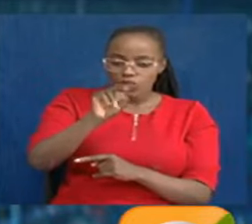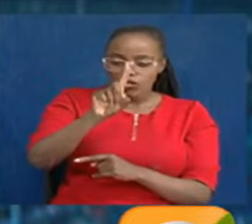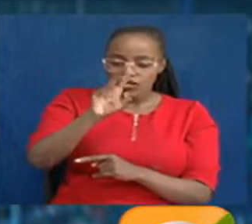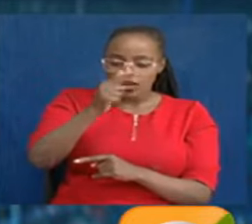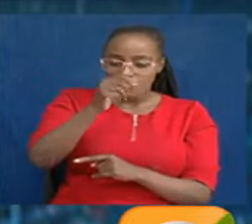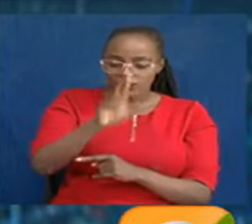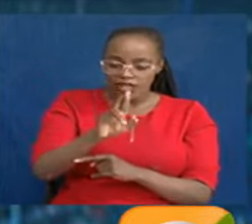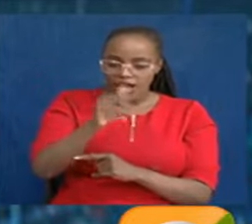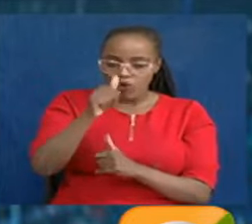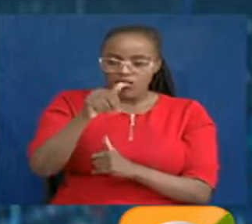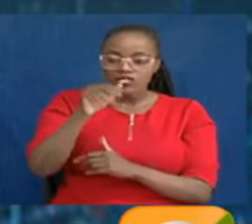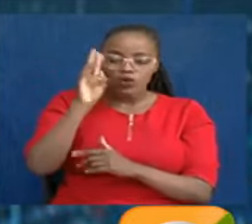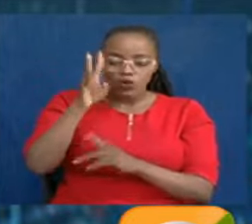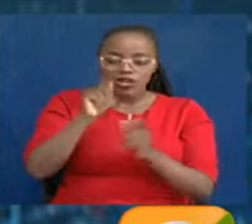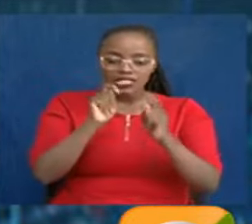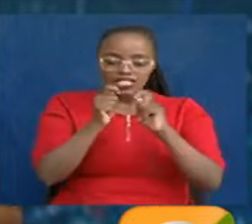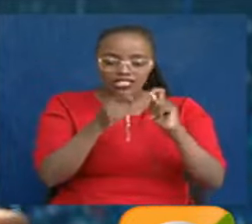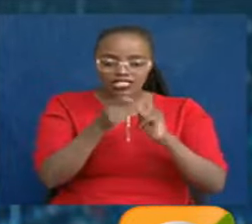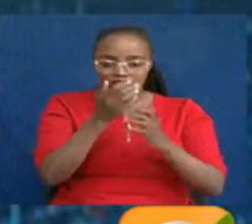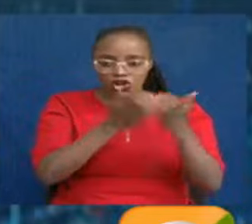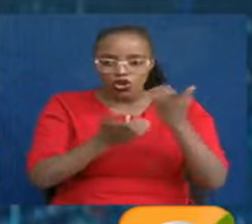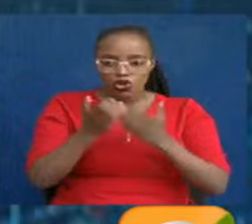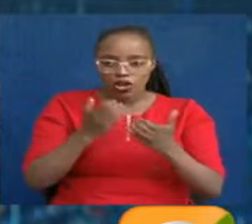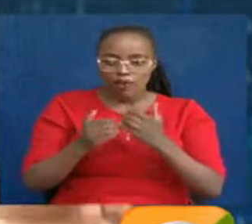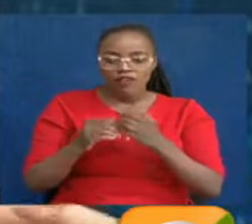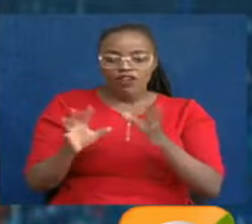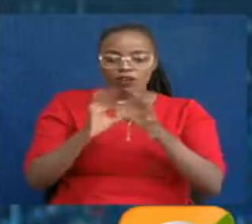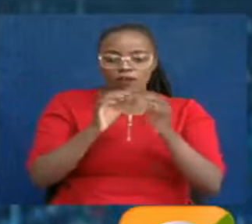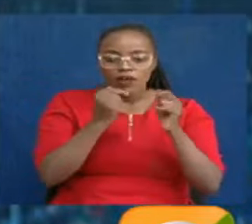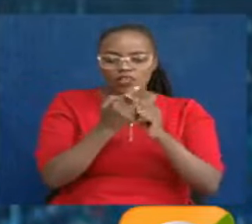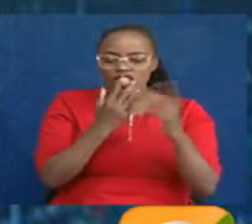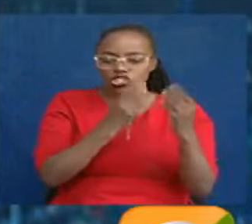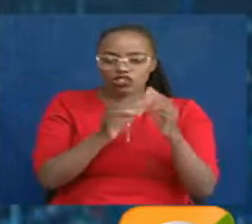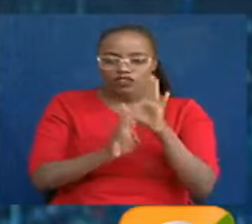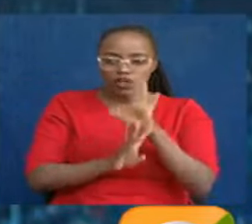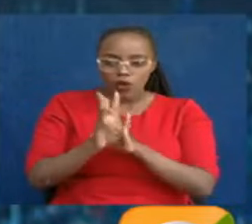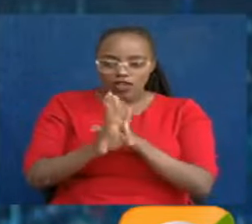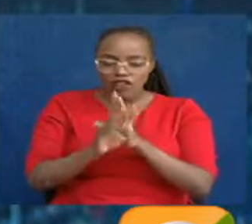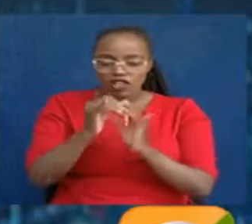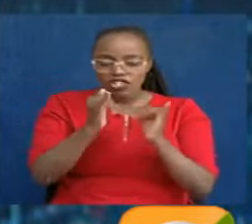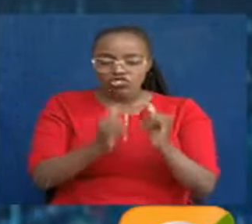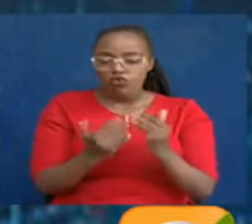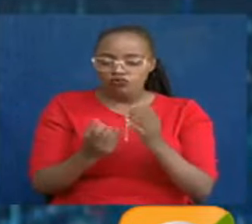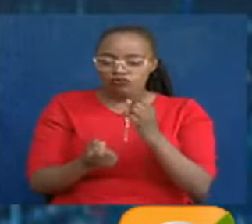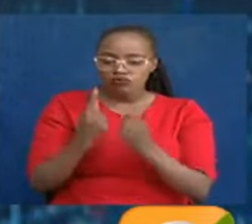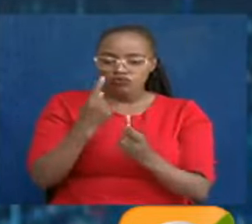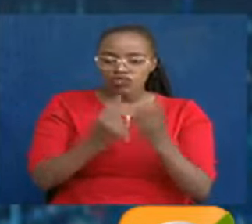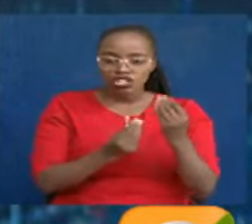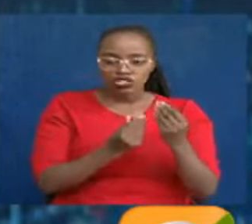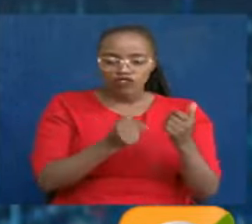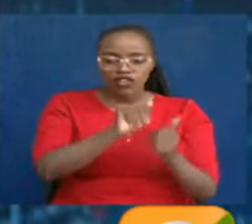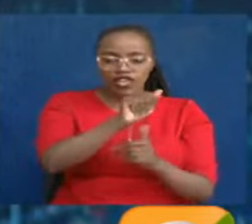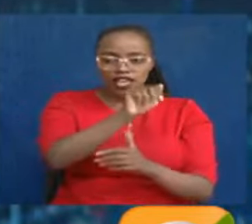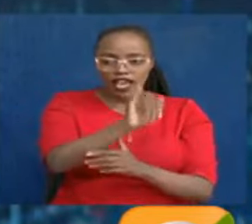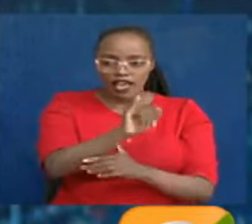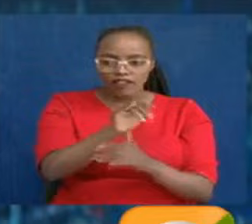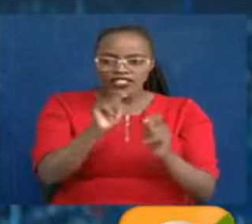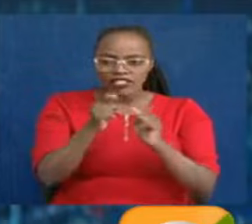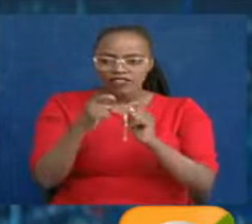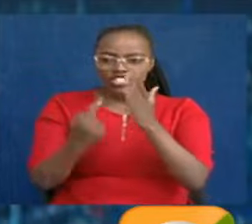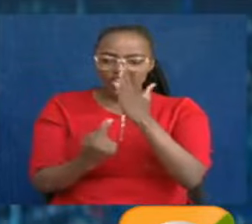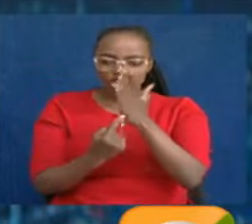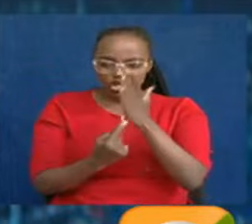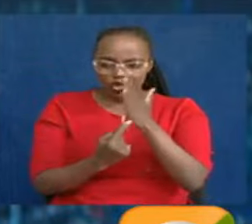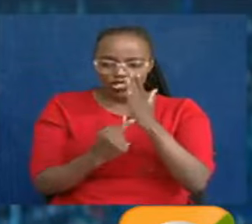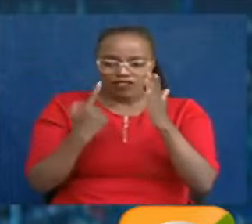our economic structure, combining that with electronics, software, new emerging solutions in AI, drones technologies.